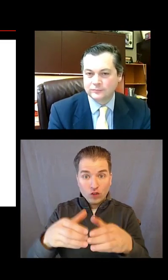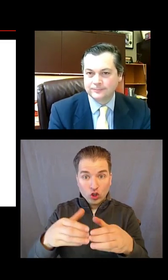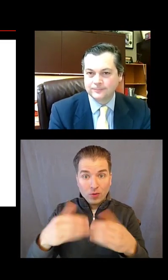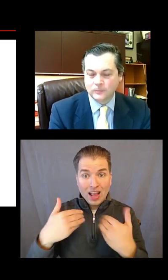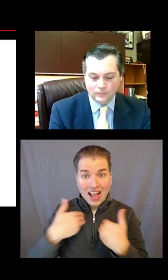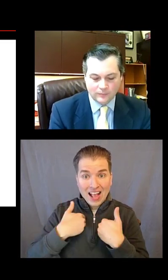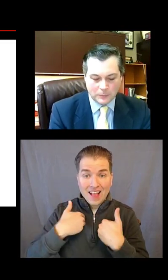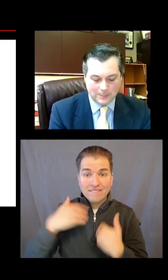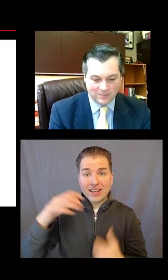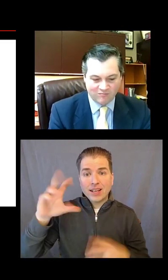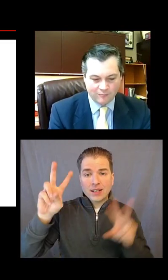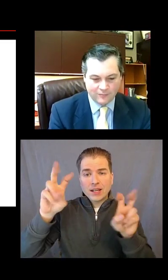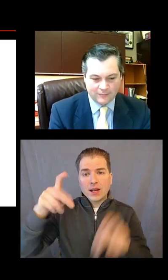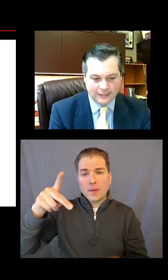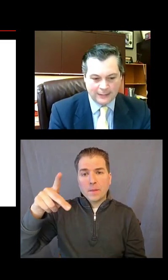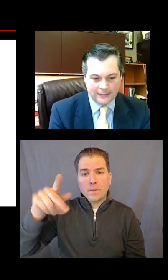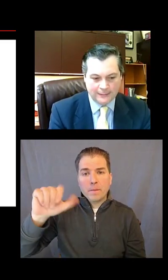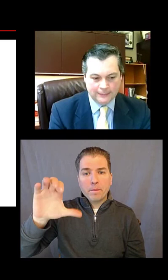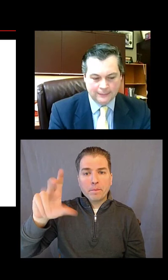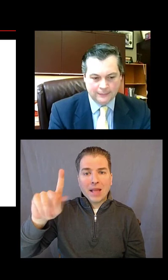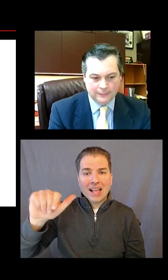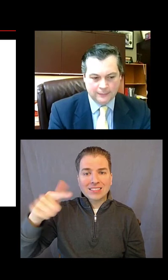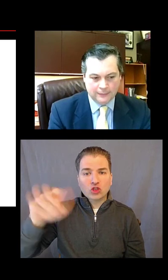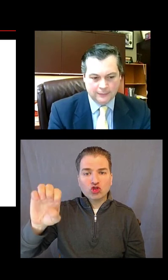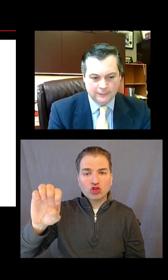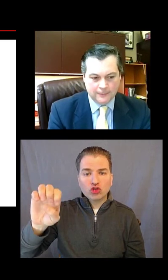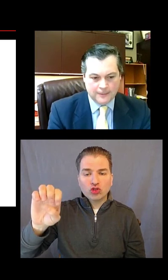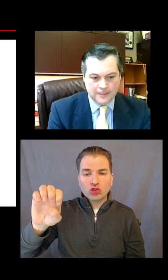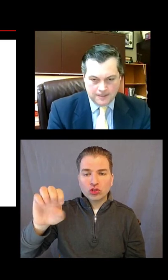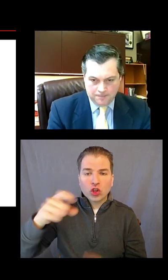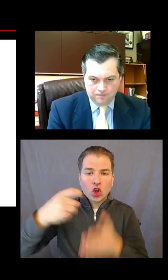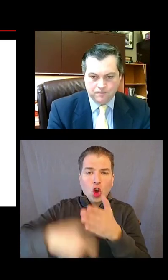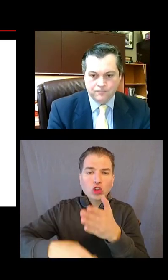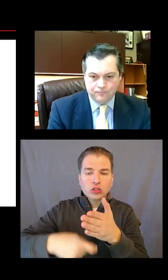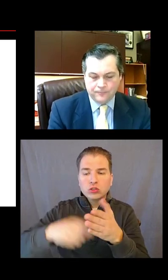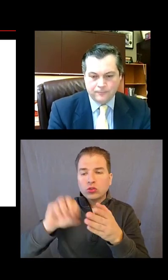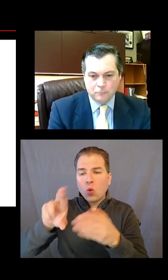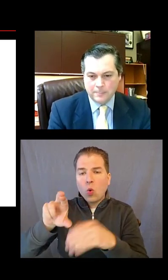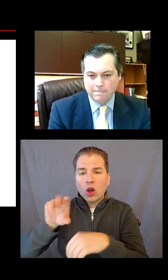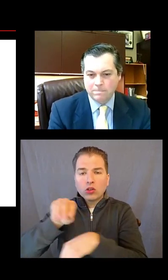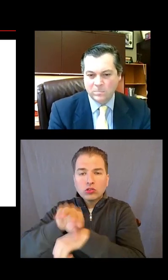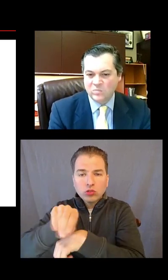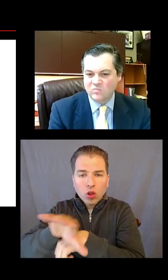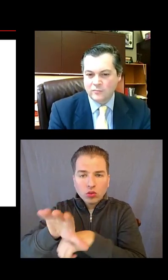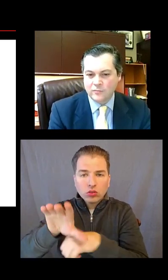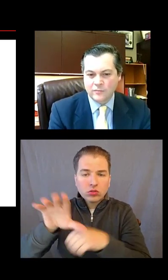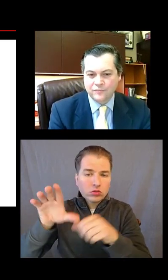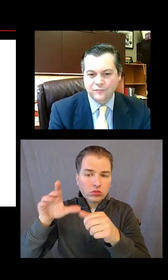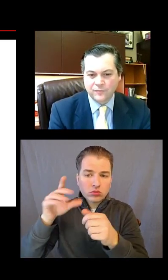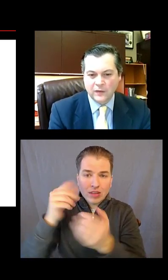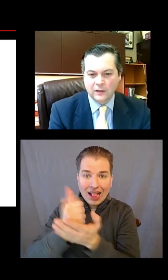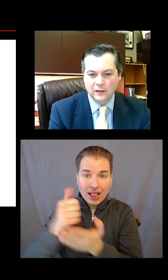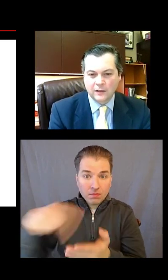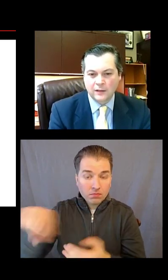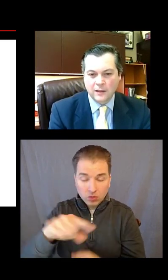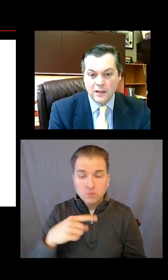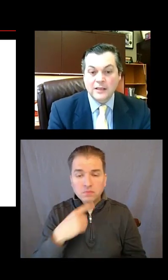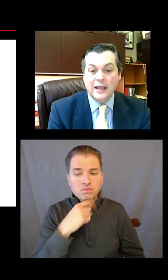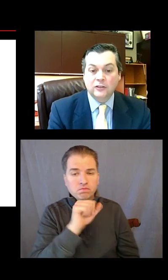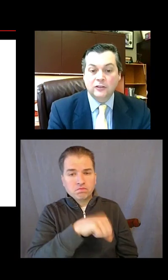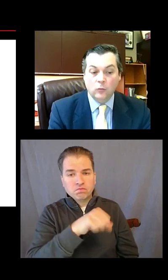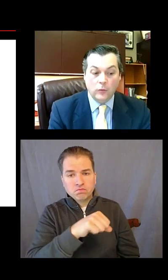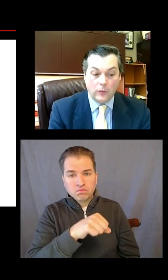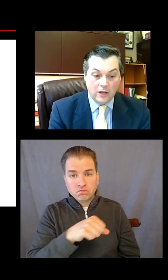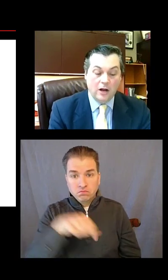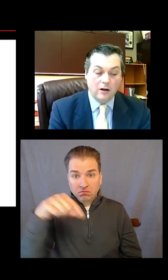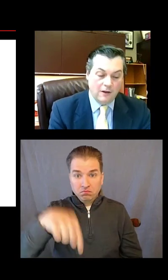Brett, does your firm offer a business formation package or offer an initial business formation consultation?